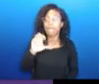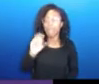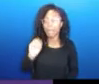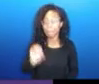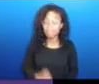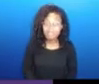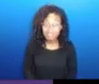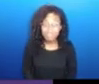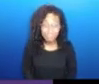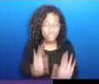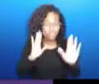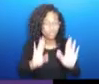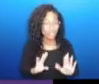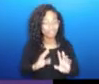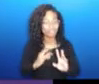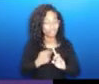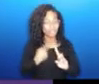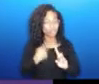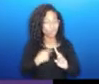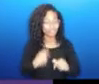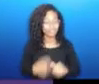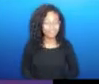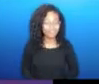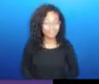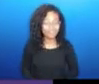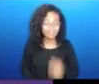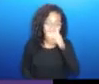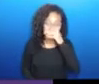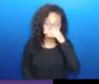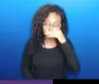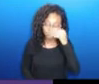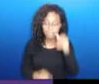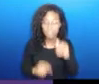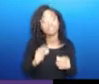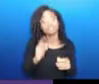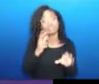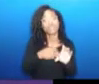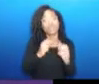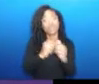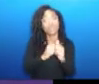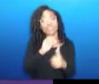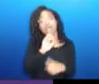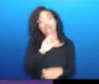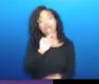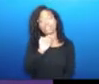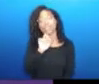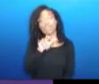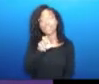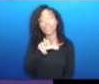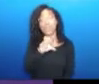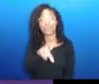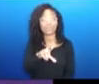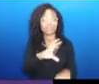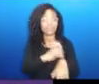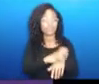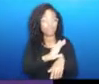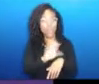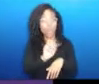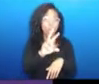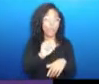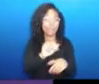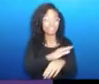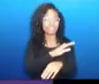course, join entrepreneurs and professionals with disabilities. Like I said, we're a Network and Learn event for career-minded